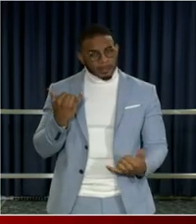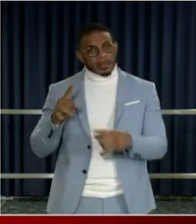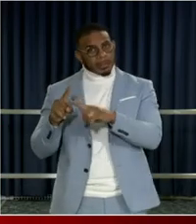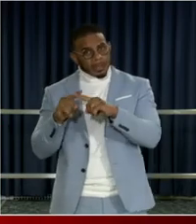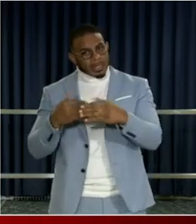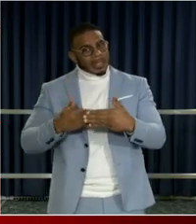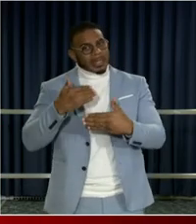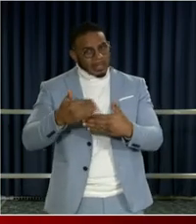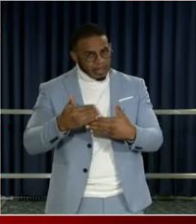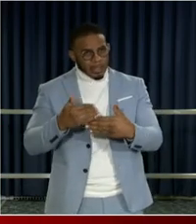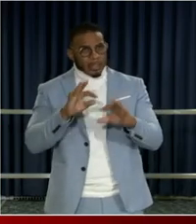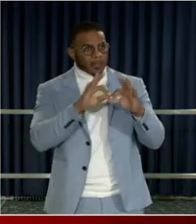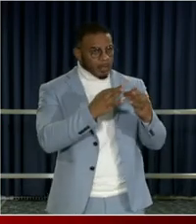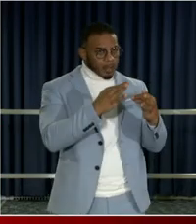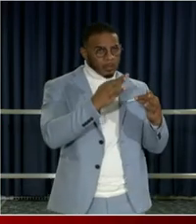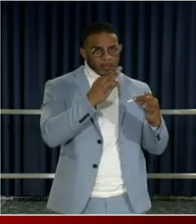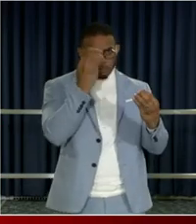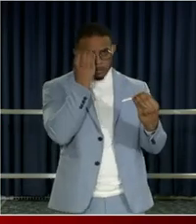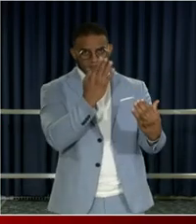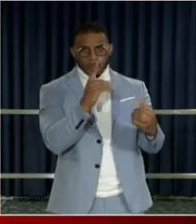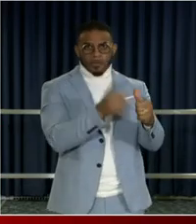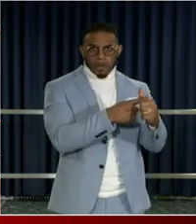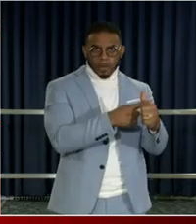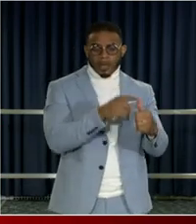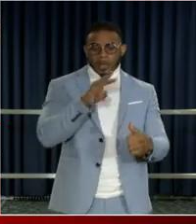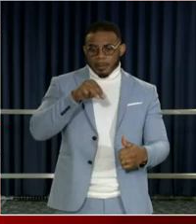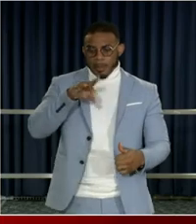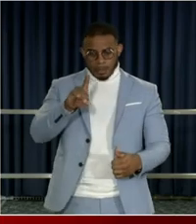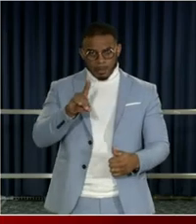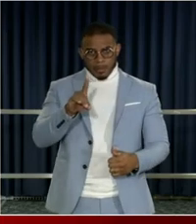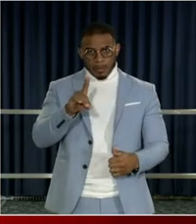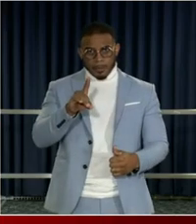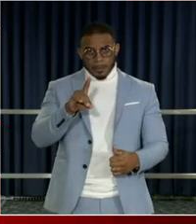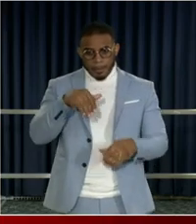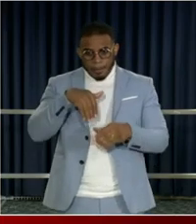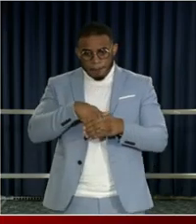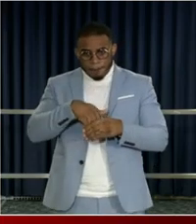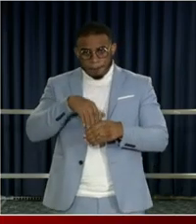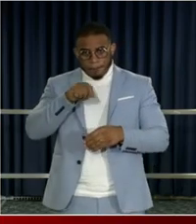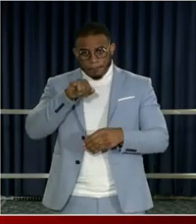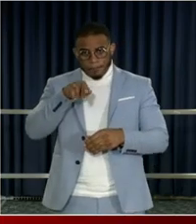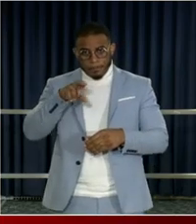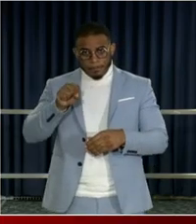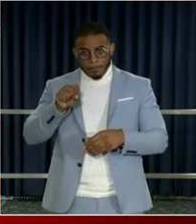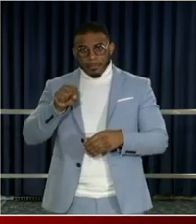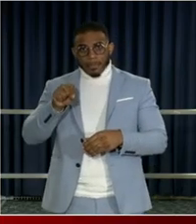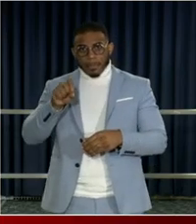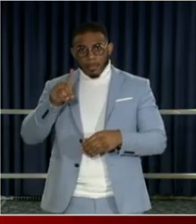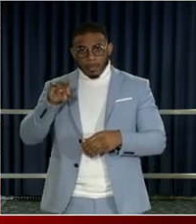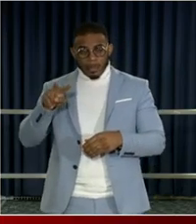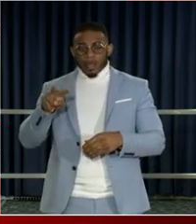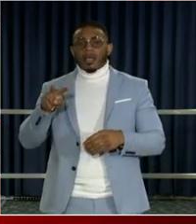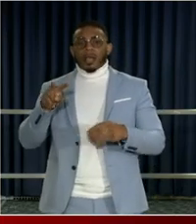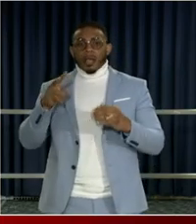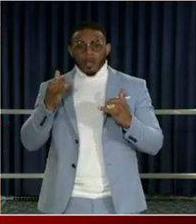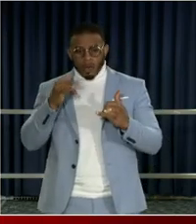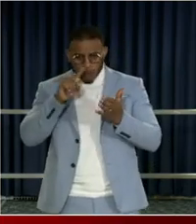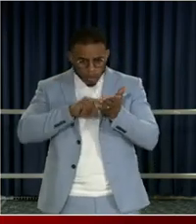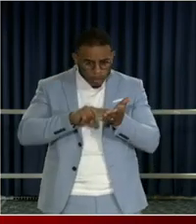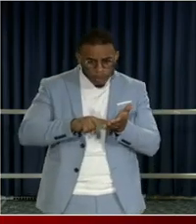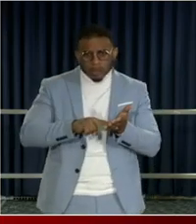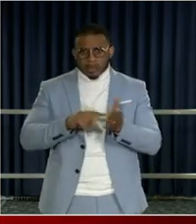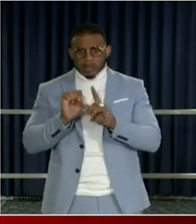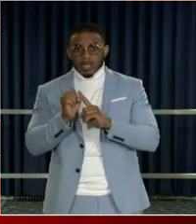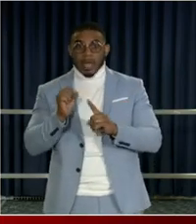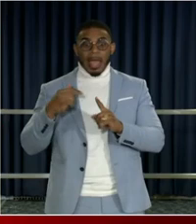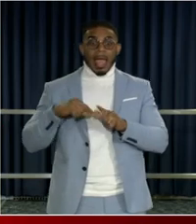pending next of kin notification. The Metropolitan Police Department's Internal Affairs Division is currently investigating this matter